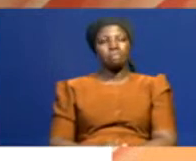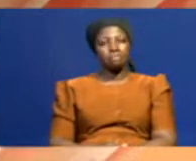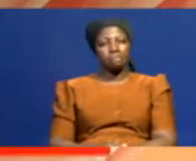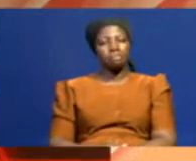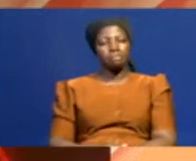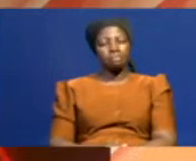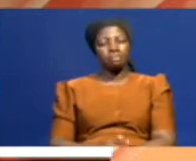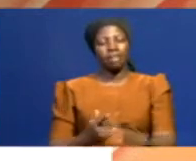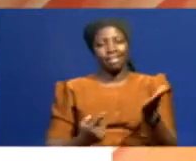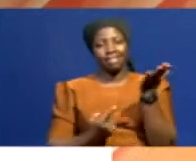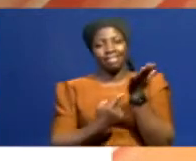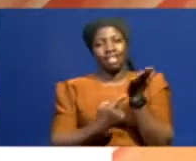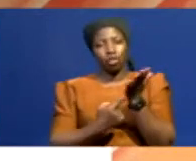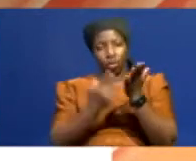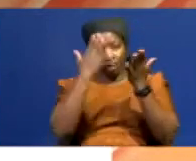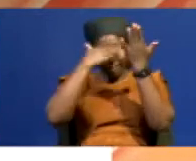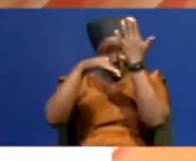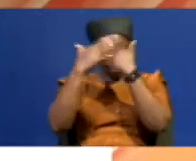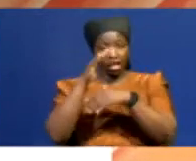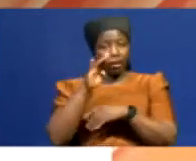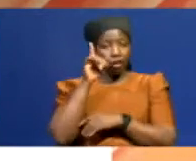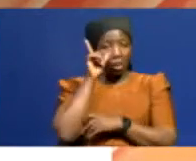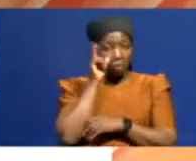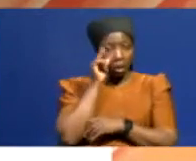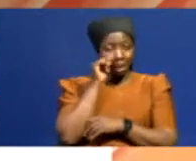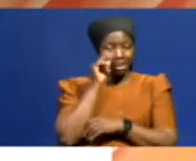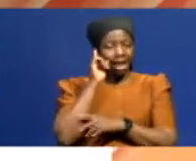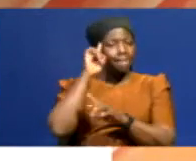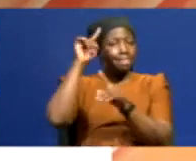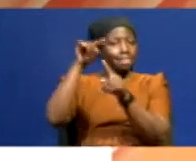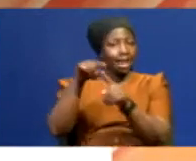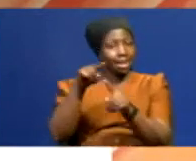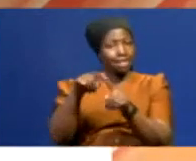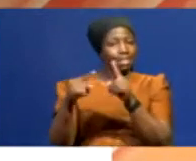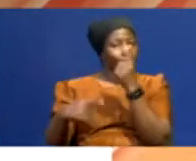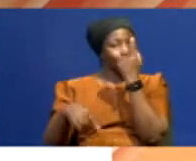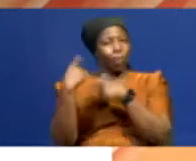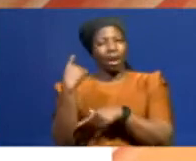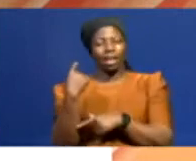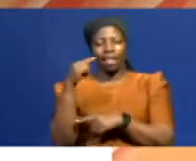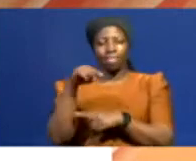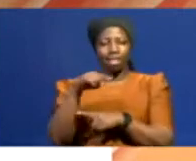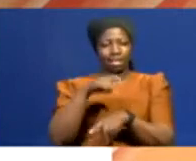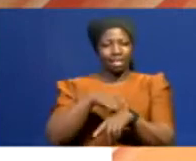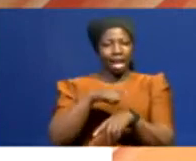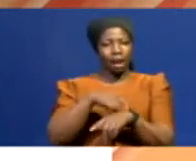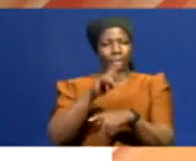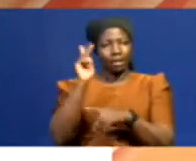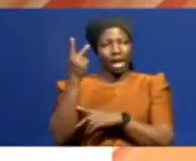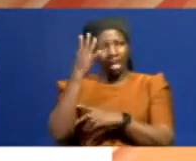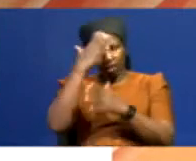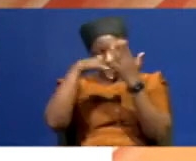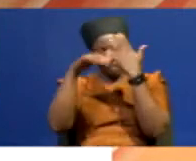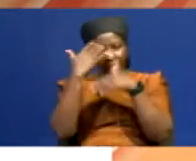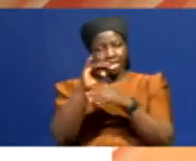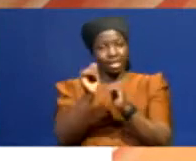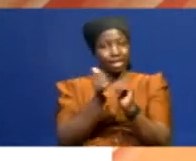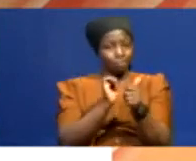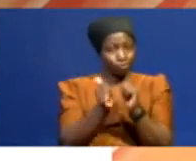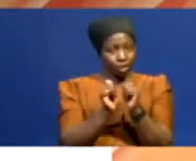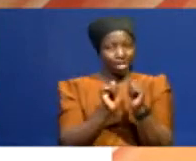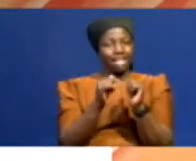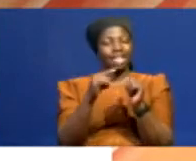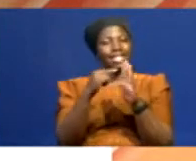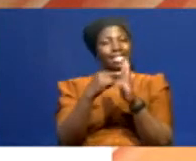And the Technical University of Mombasa is targeting the overall title of this season's Kenya University Sports League,